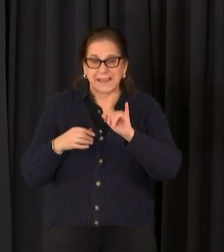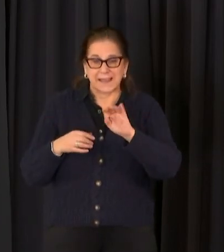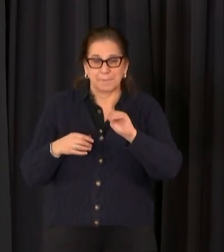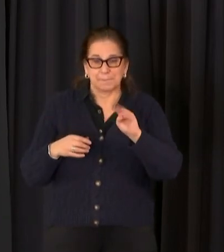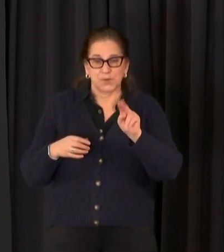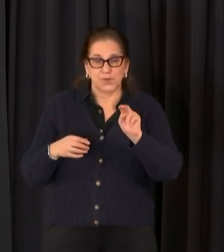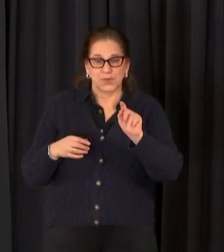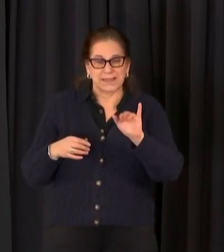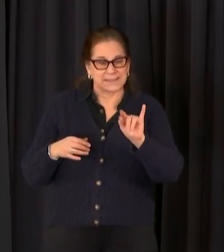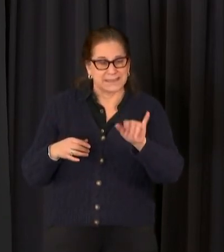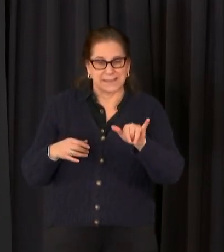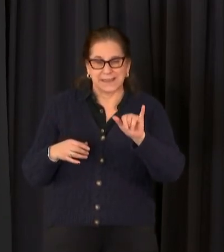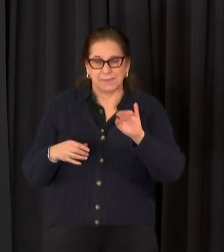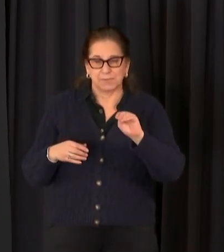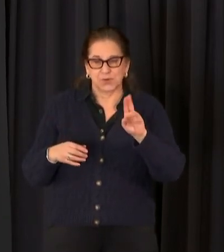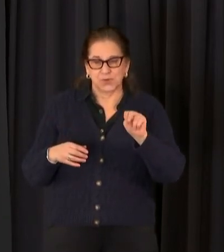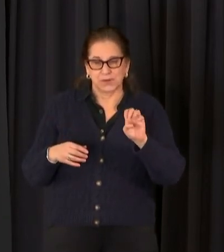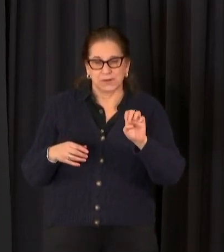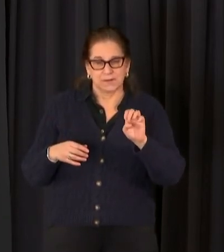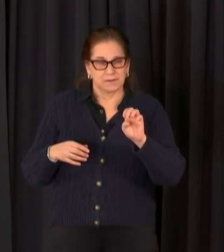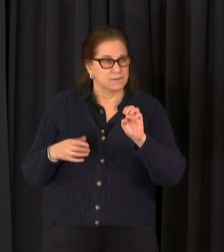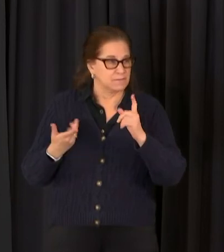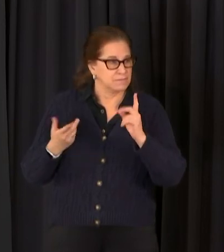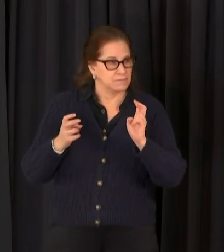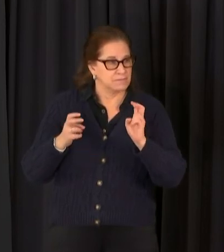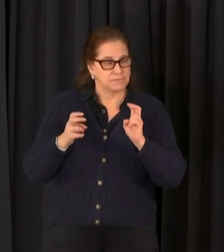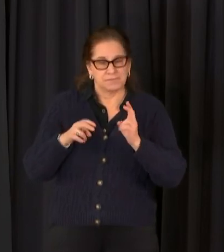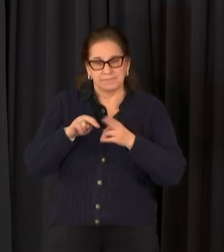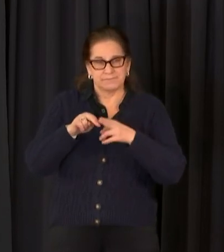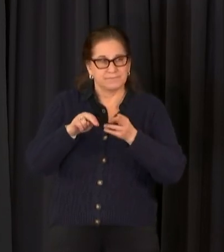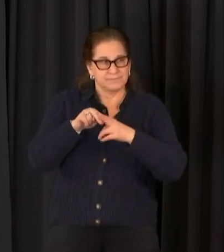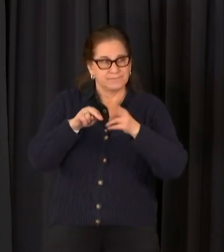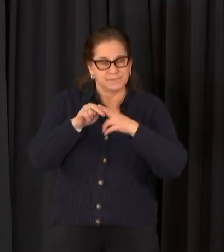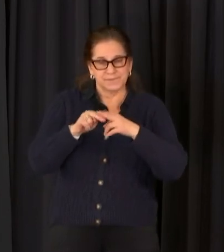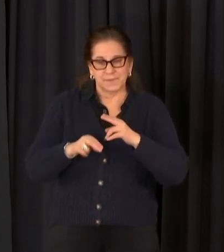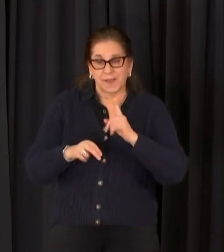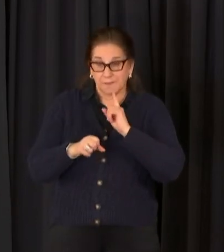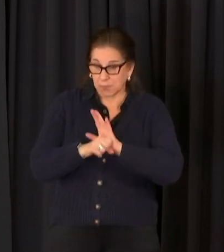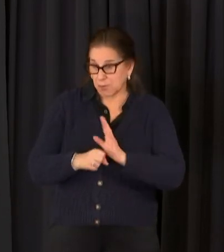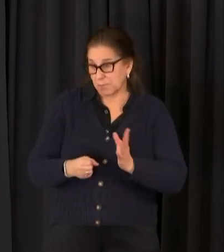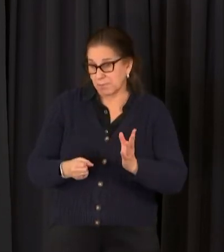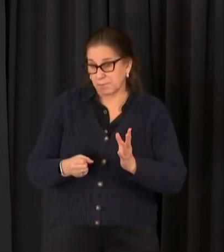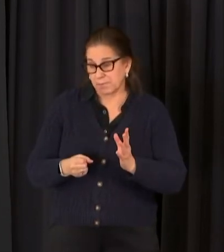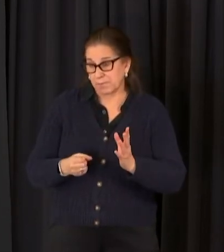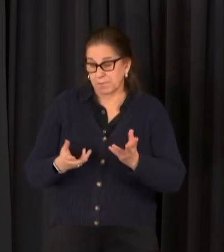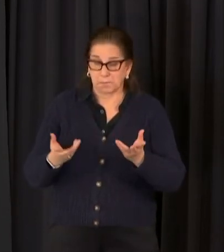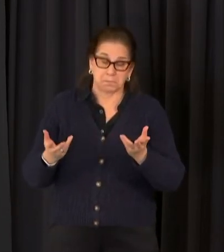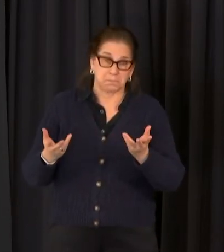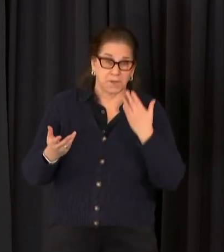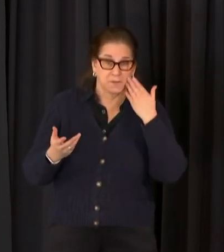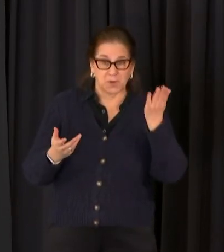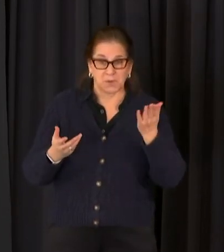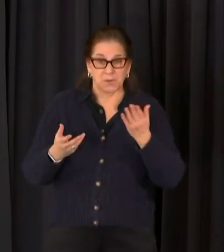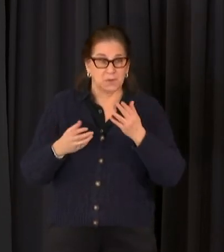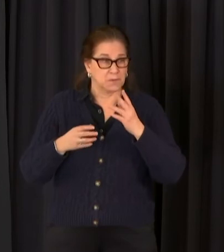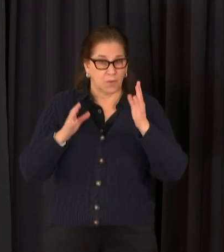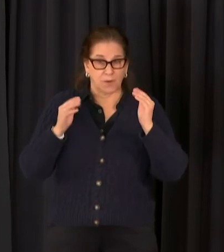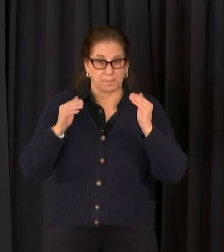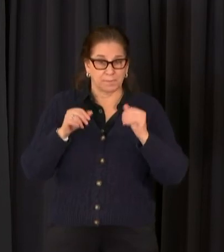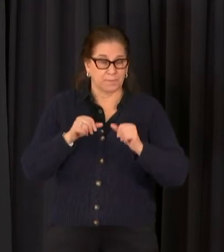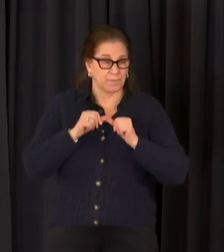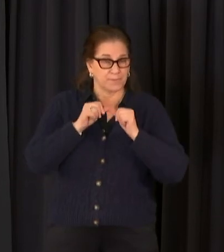lasts. So we want to be able to understand if this is a vaccine that you will get once, and it confers you